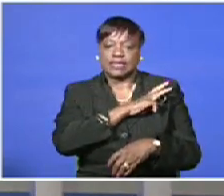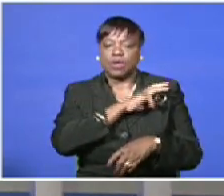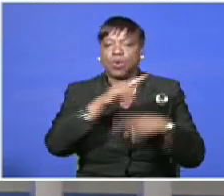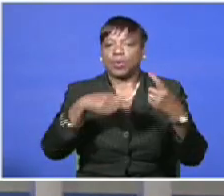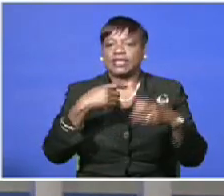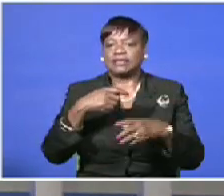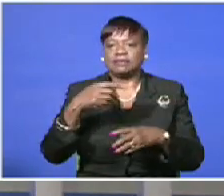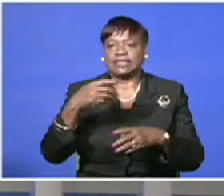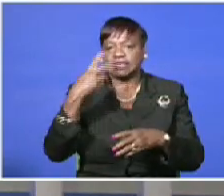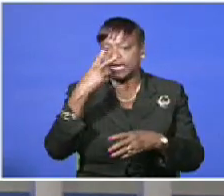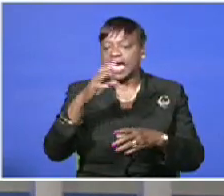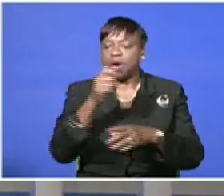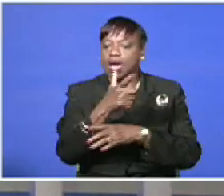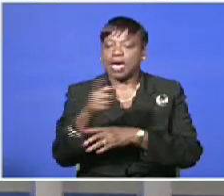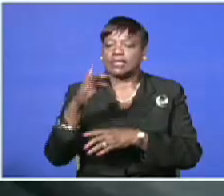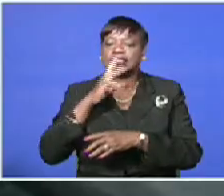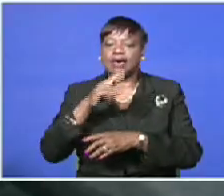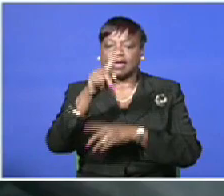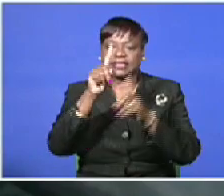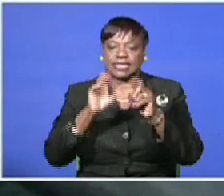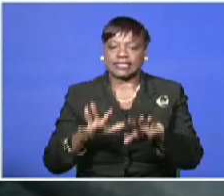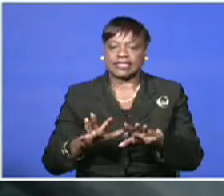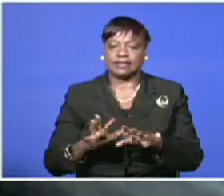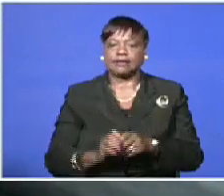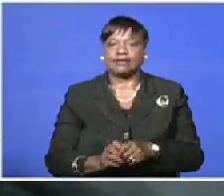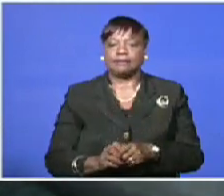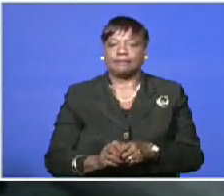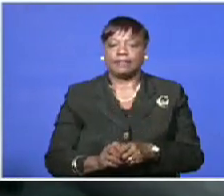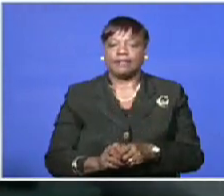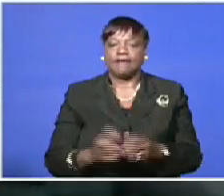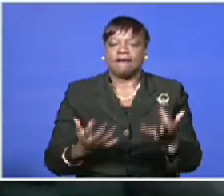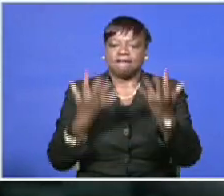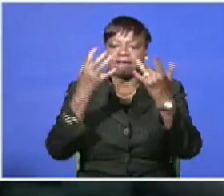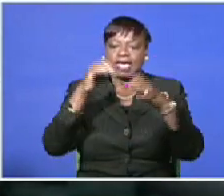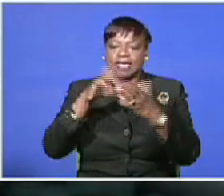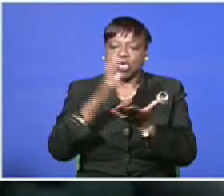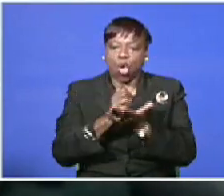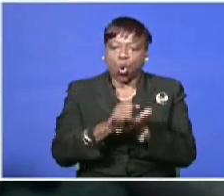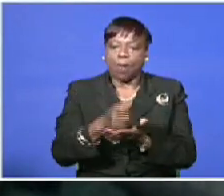firearms are tested. Fire in the hole!